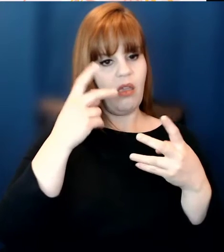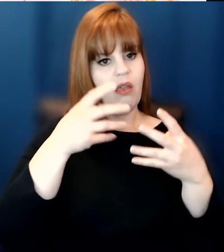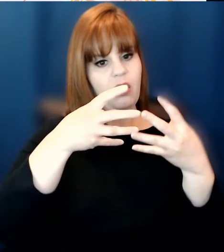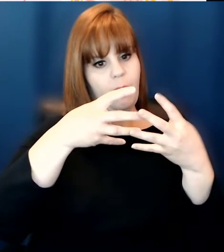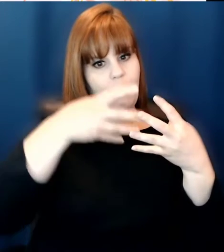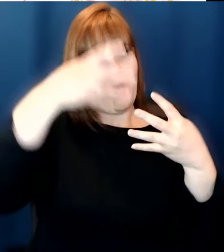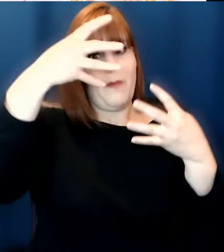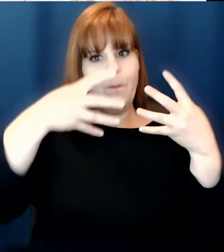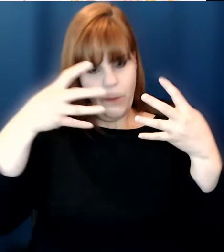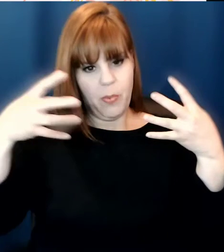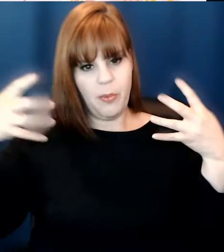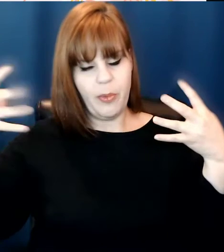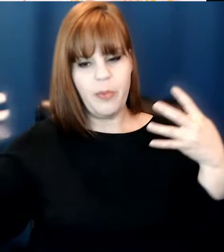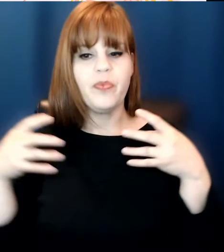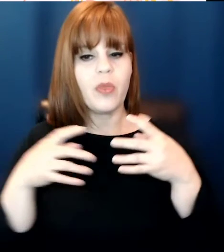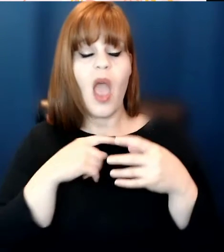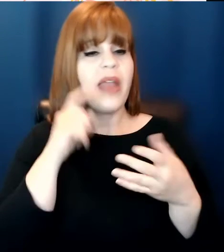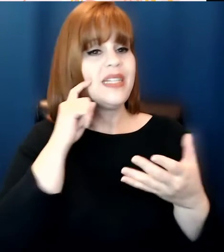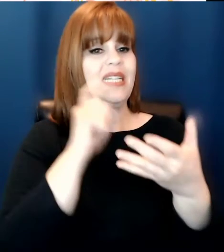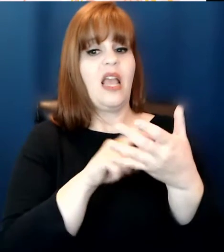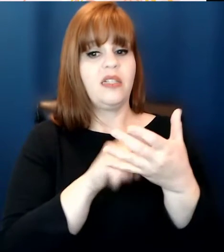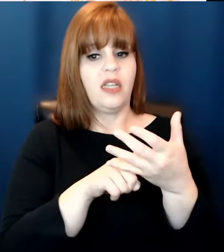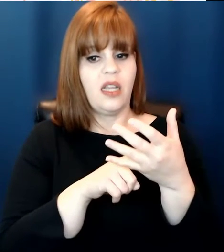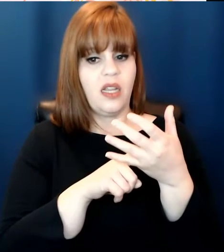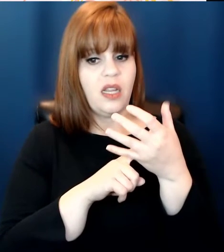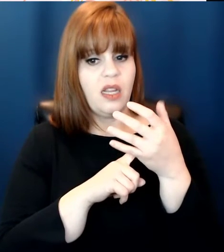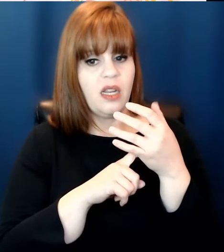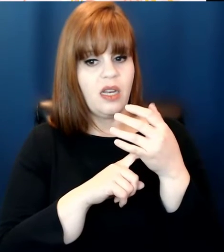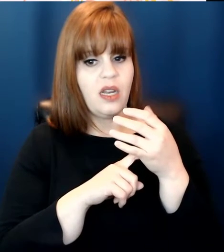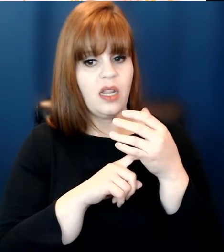spike. Only detecting